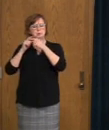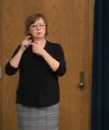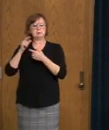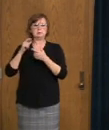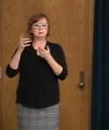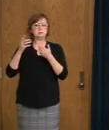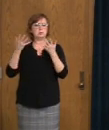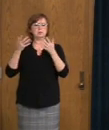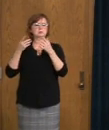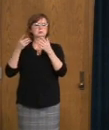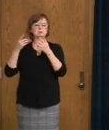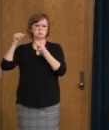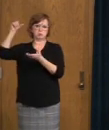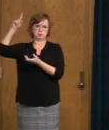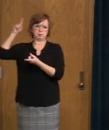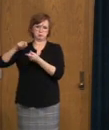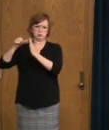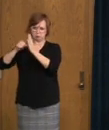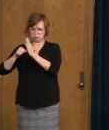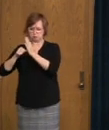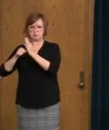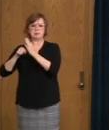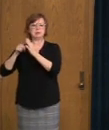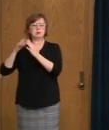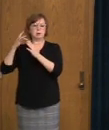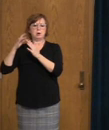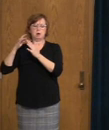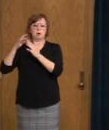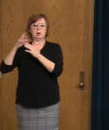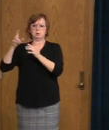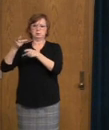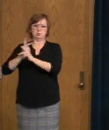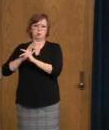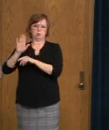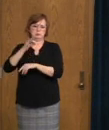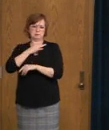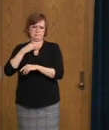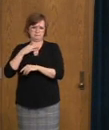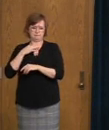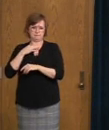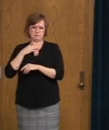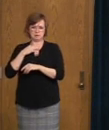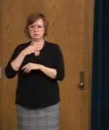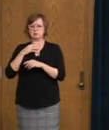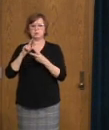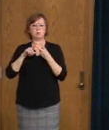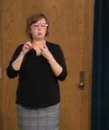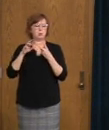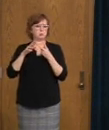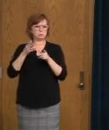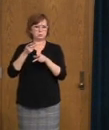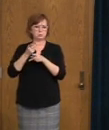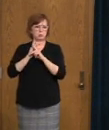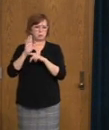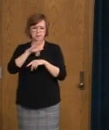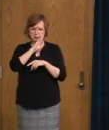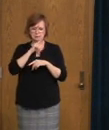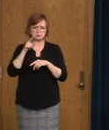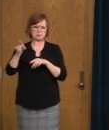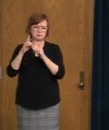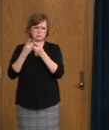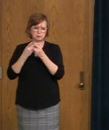reallocate the capacity on surgical units in terms of beds and nursing and other staff, as well